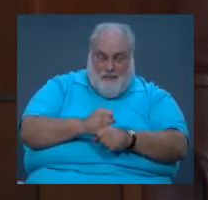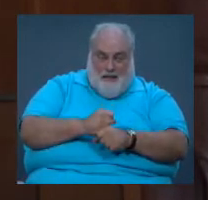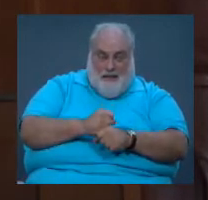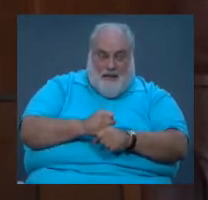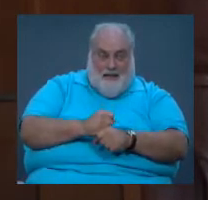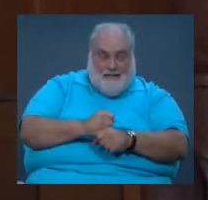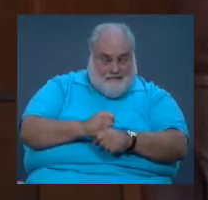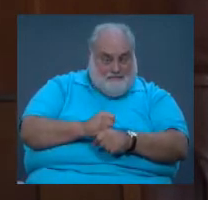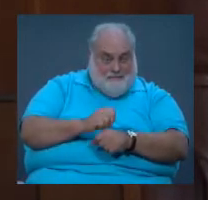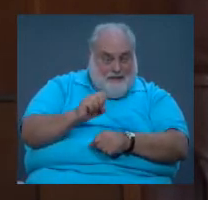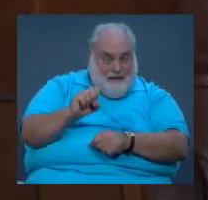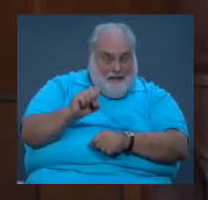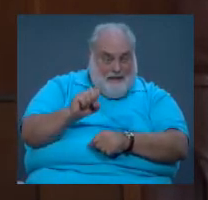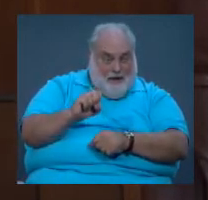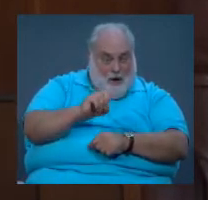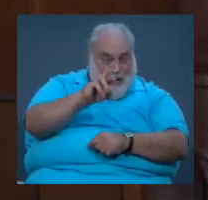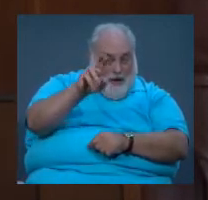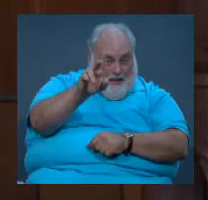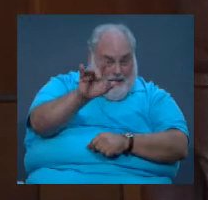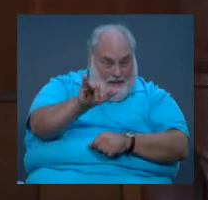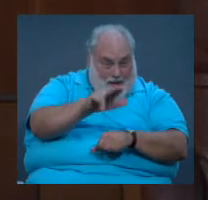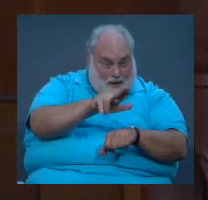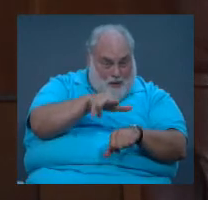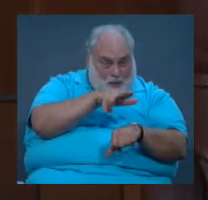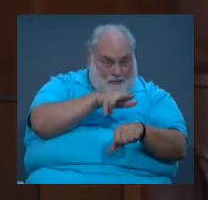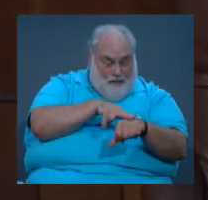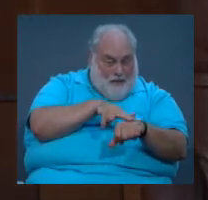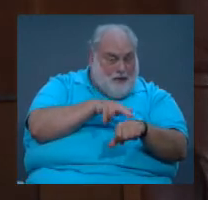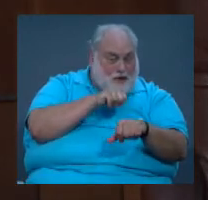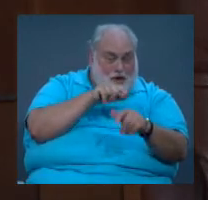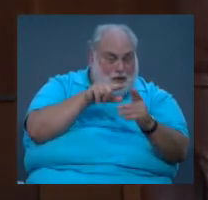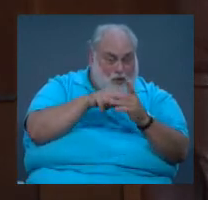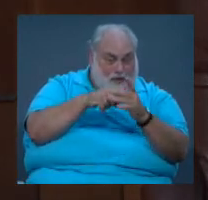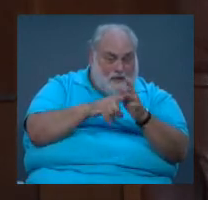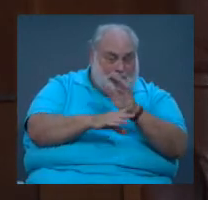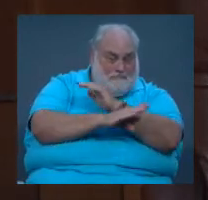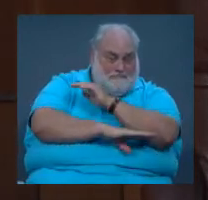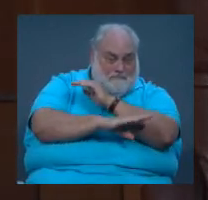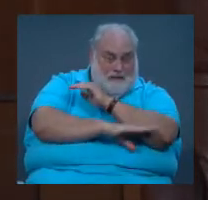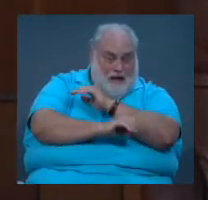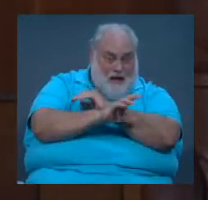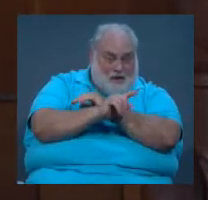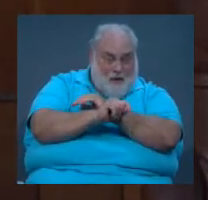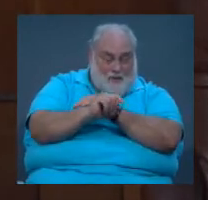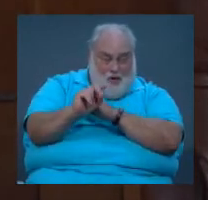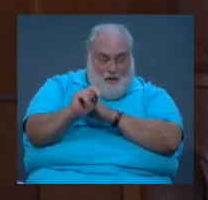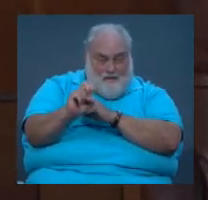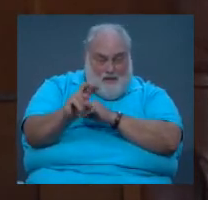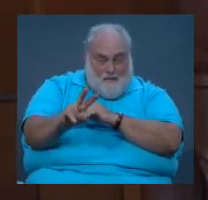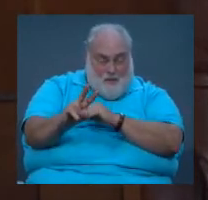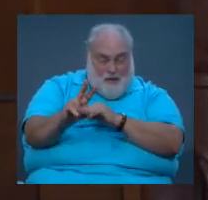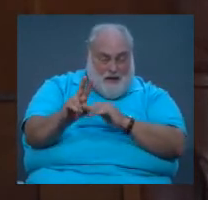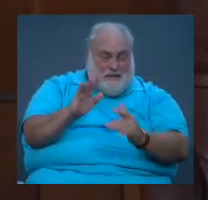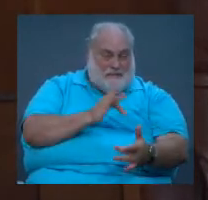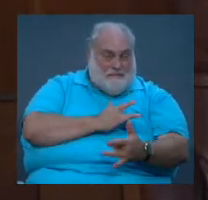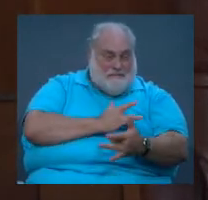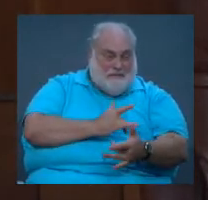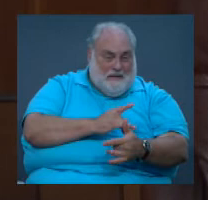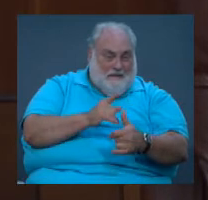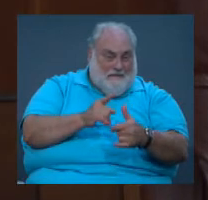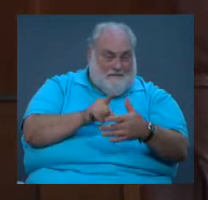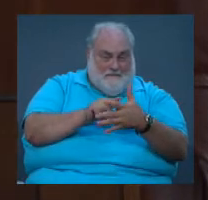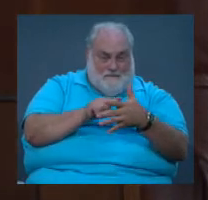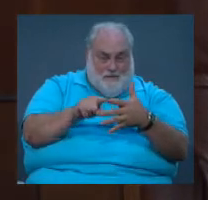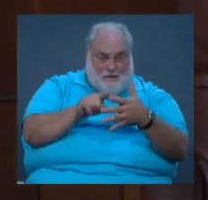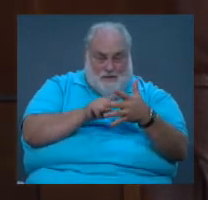early. Normally, budget discussions really don't start till late October, early November, and generally around the first or second